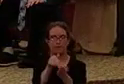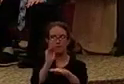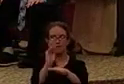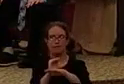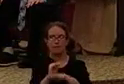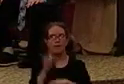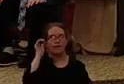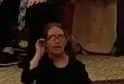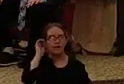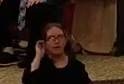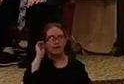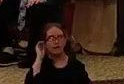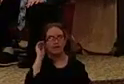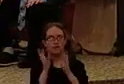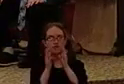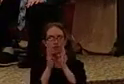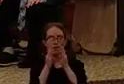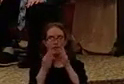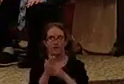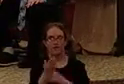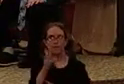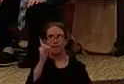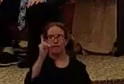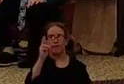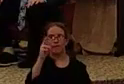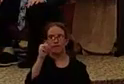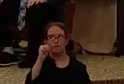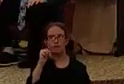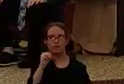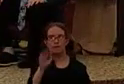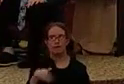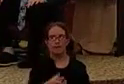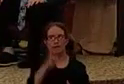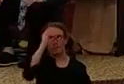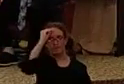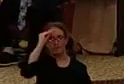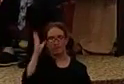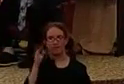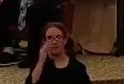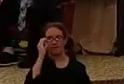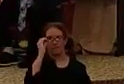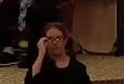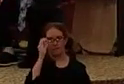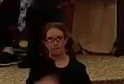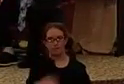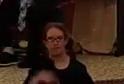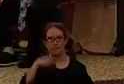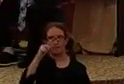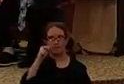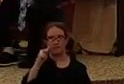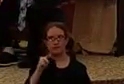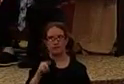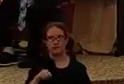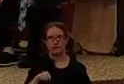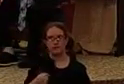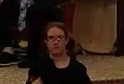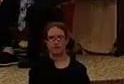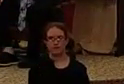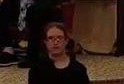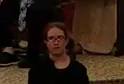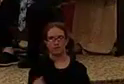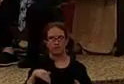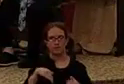I could hear the clamor going on throughout the dorm. All the other boys getting up and pulling pranks on one another. But